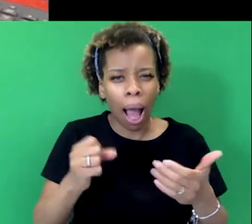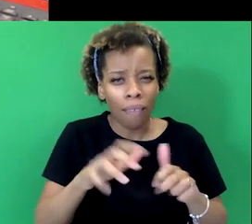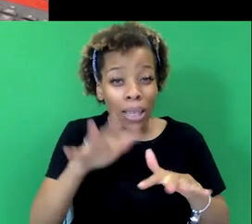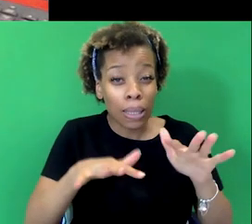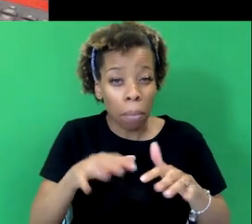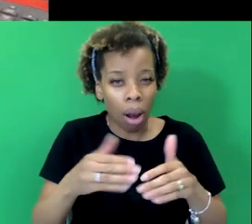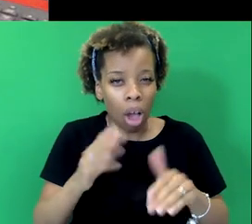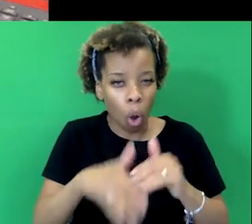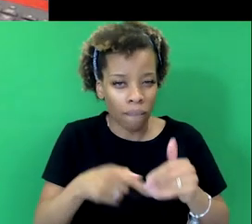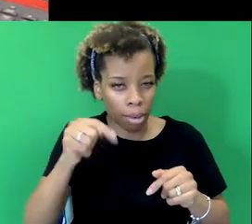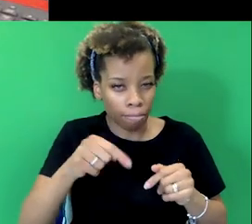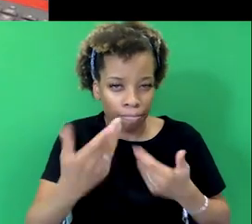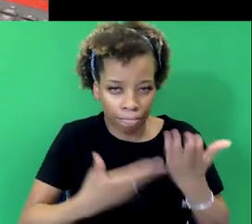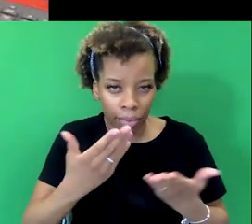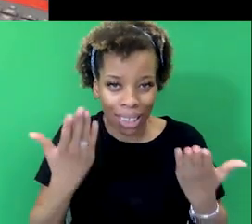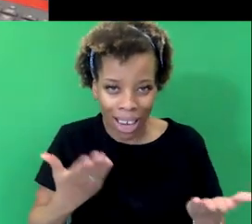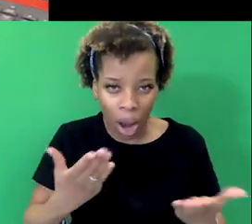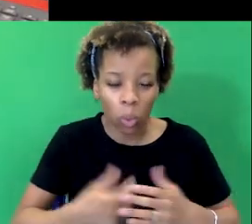What are some of the ethical